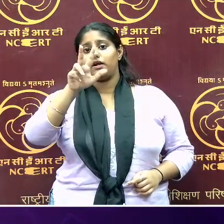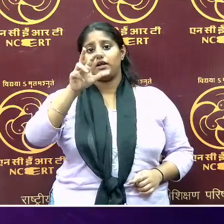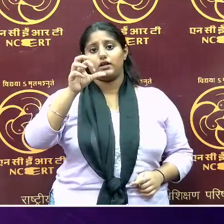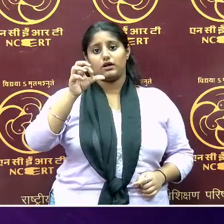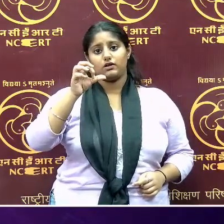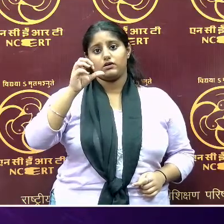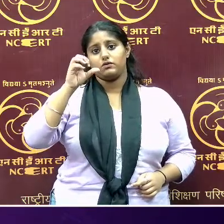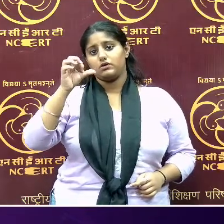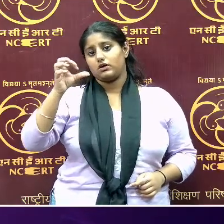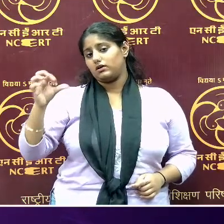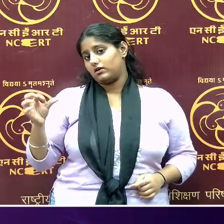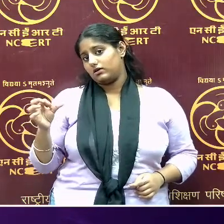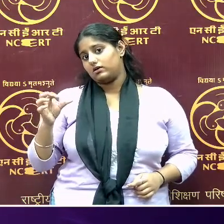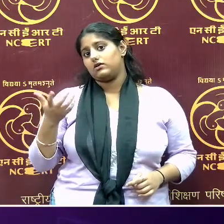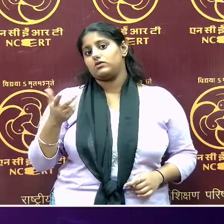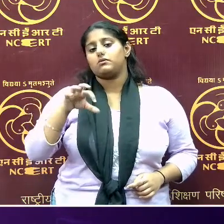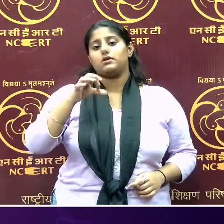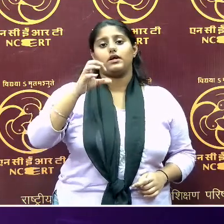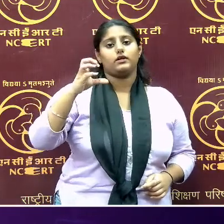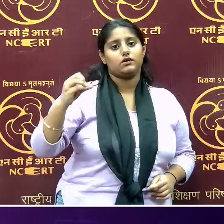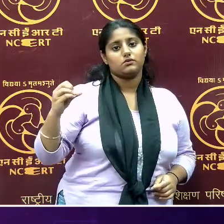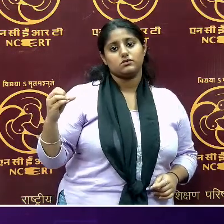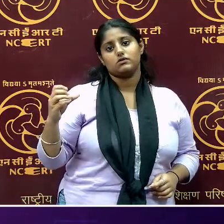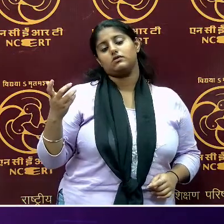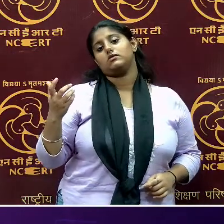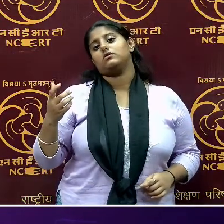89,999, then comes 90,000, then